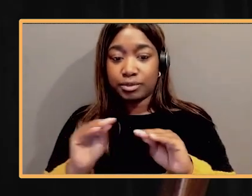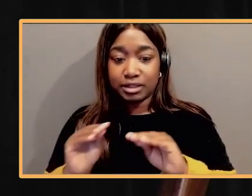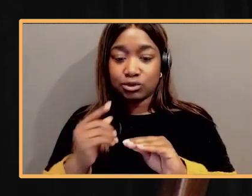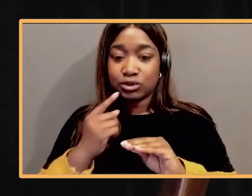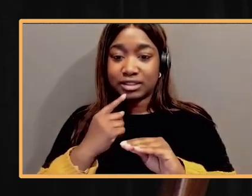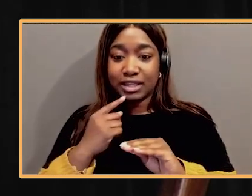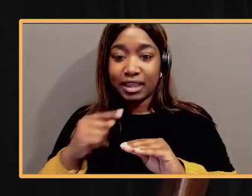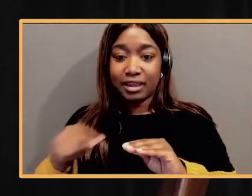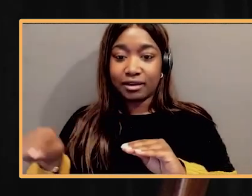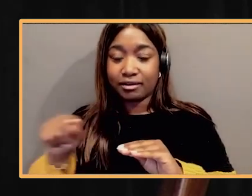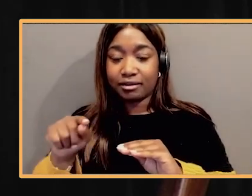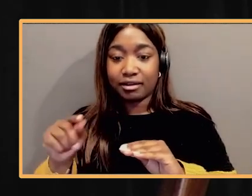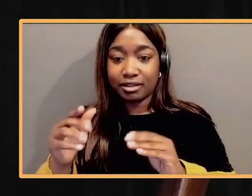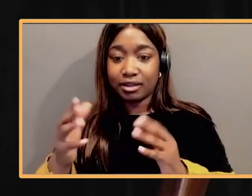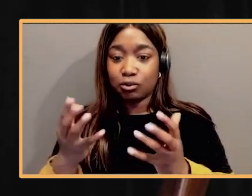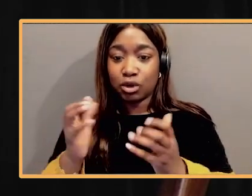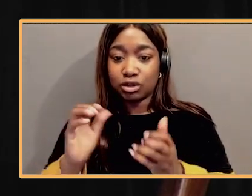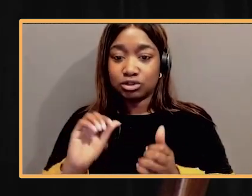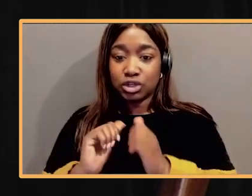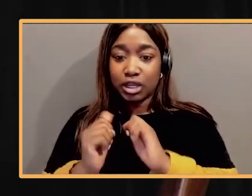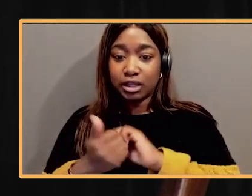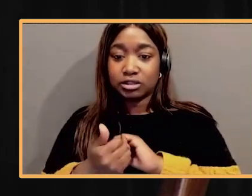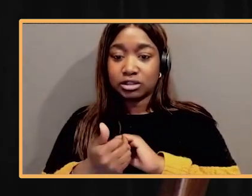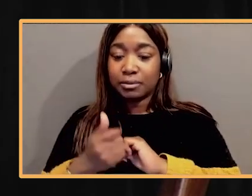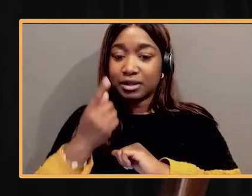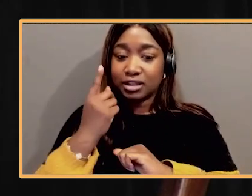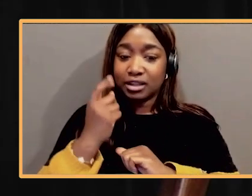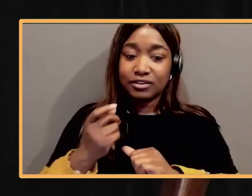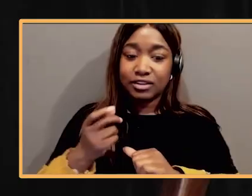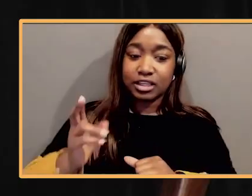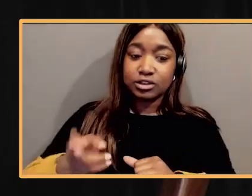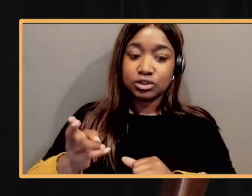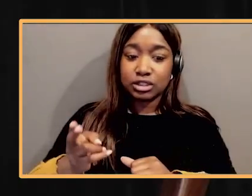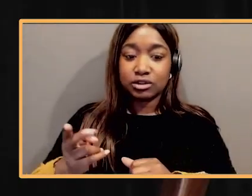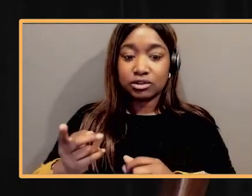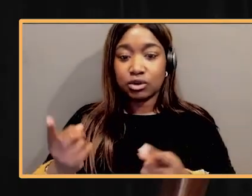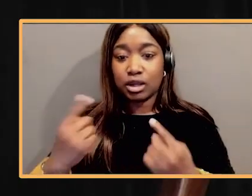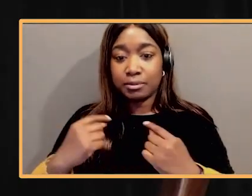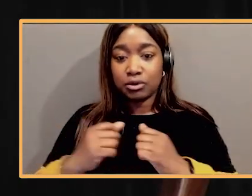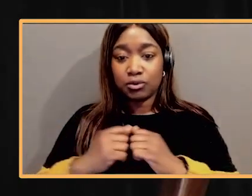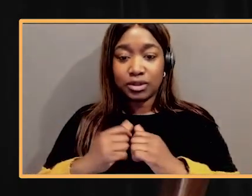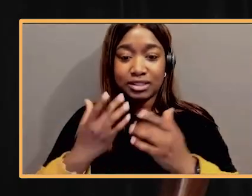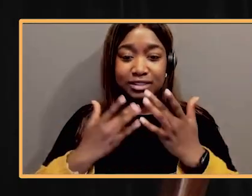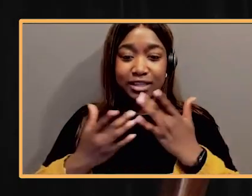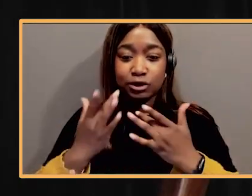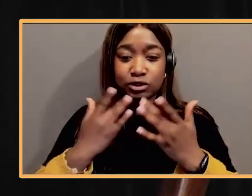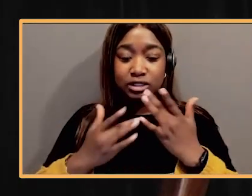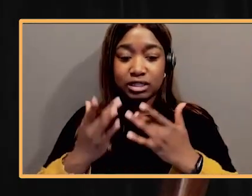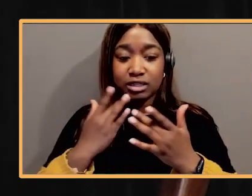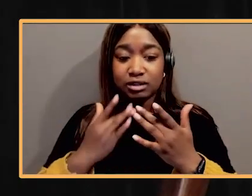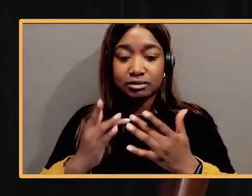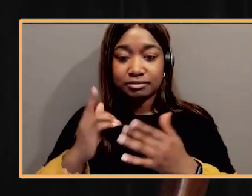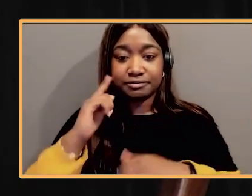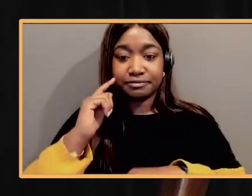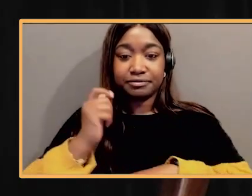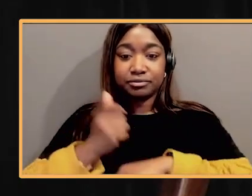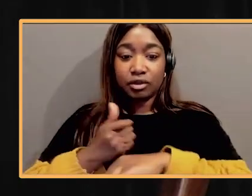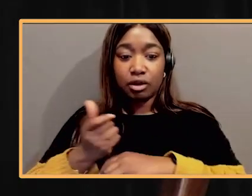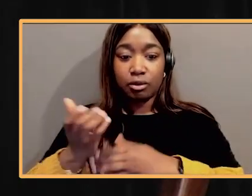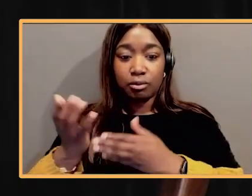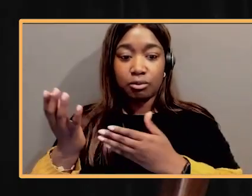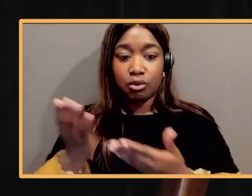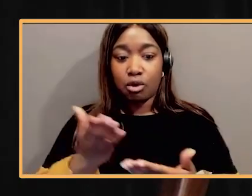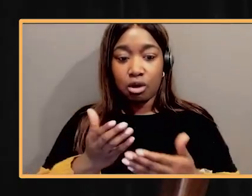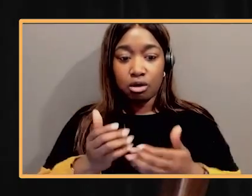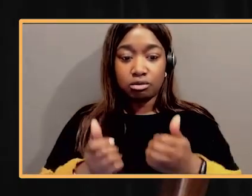is because of the history of coming in with scarcity, of being brought in by white